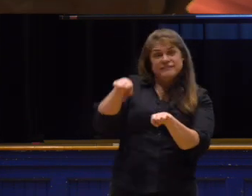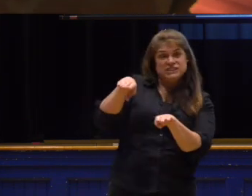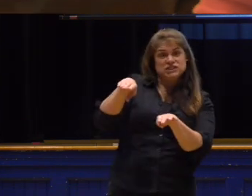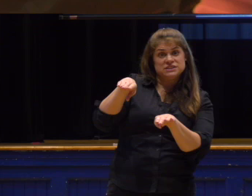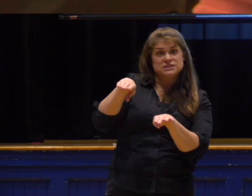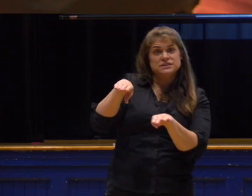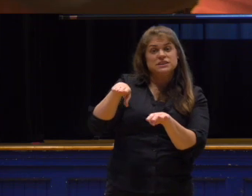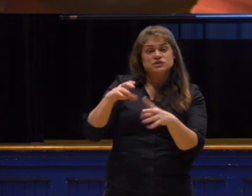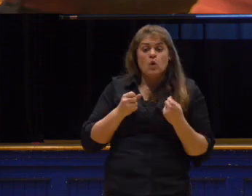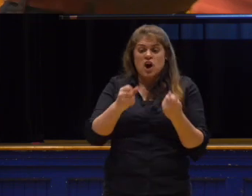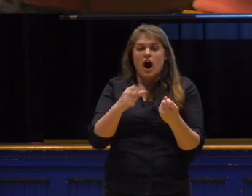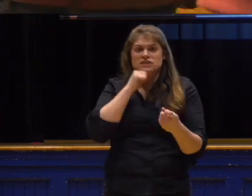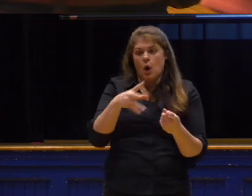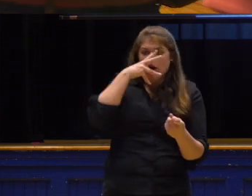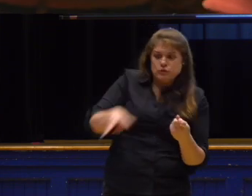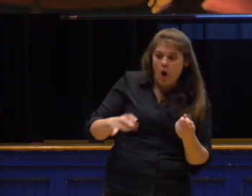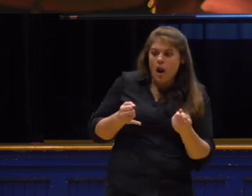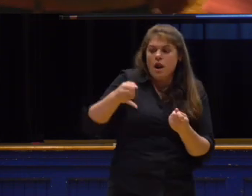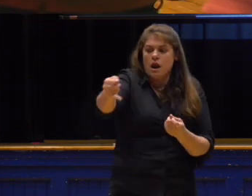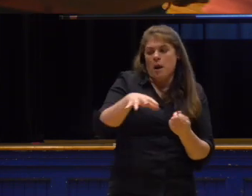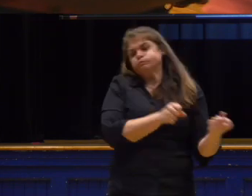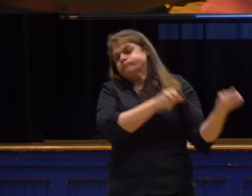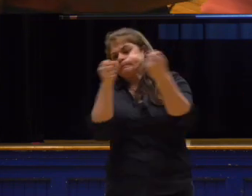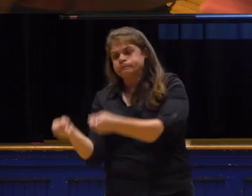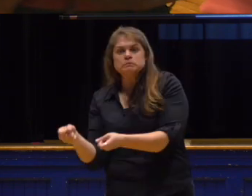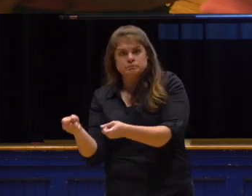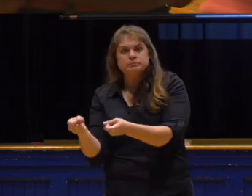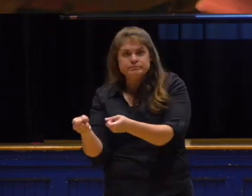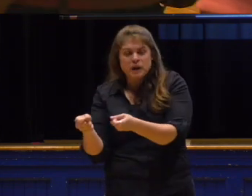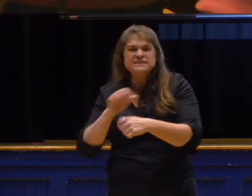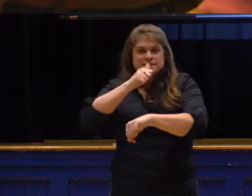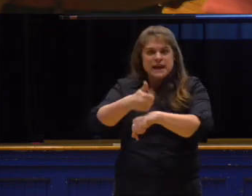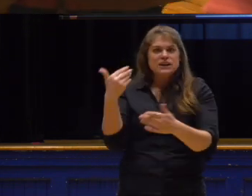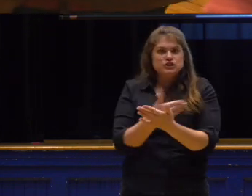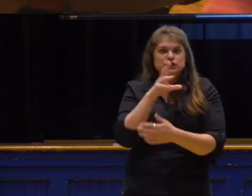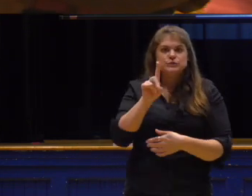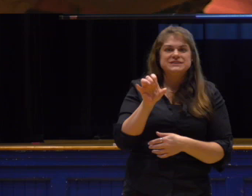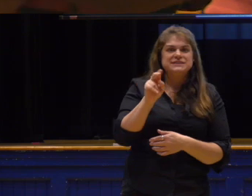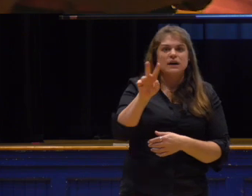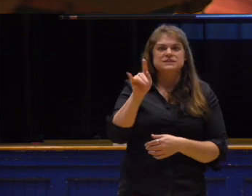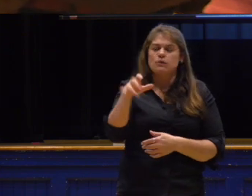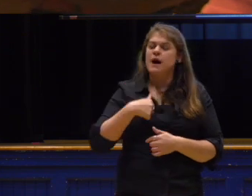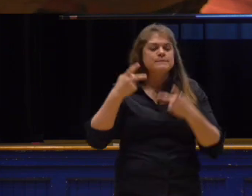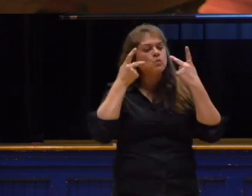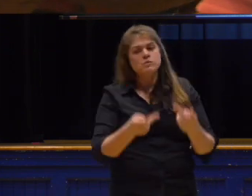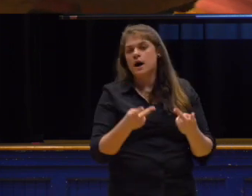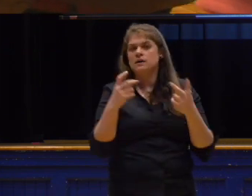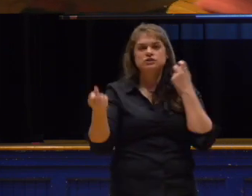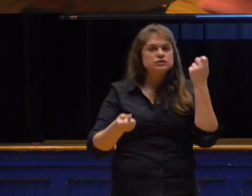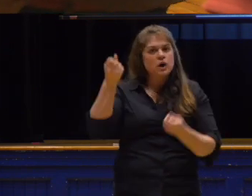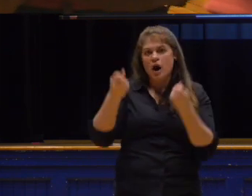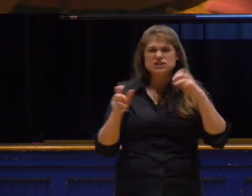elevation, so cars won't just ignore it. Downtown, where you do have bike paths in the new downtown, I watch cars all